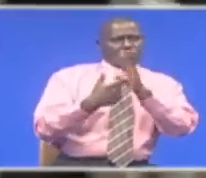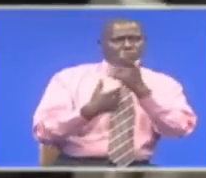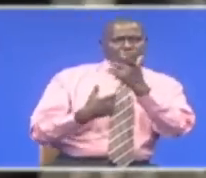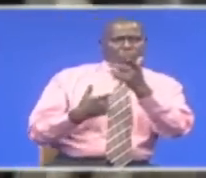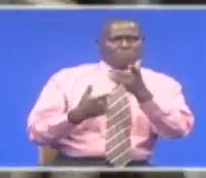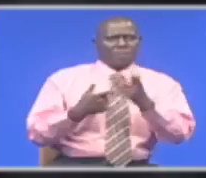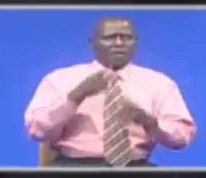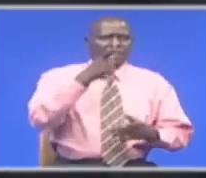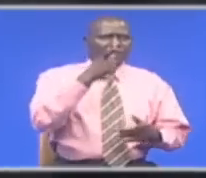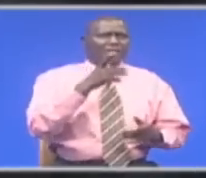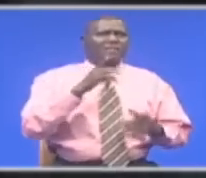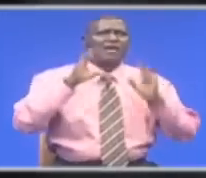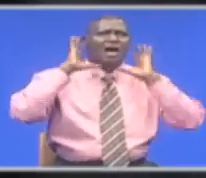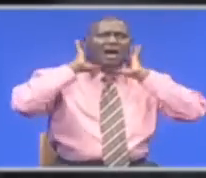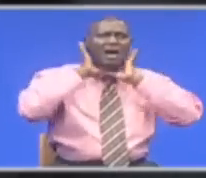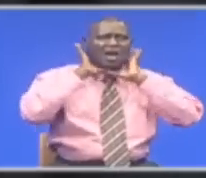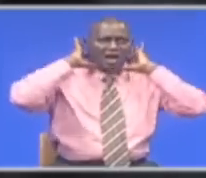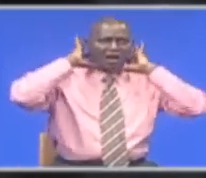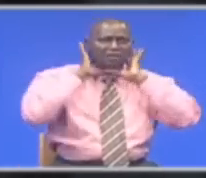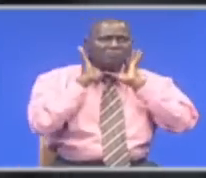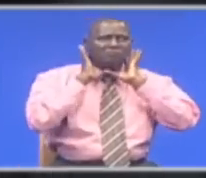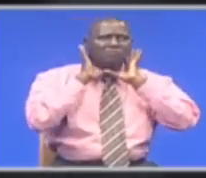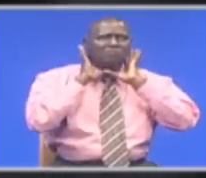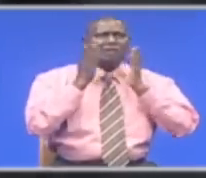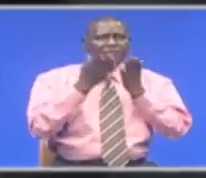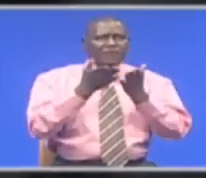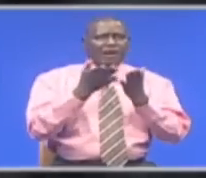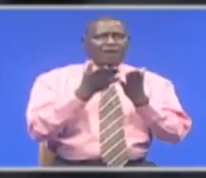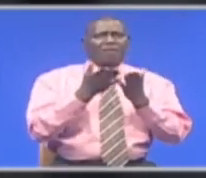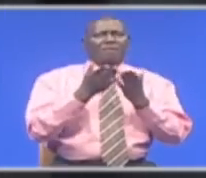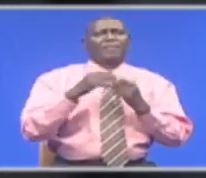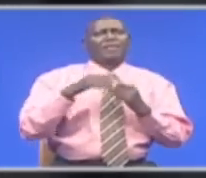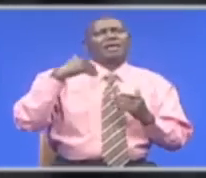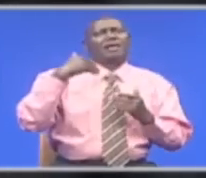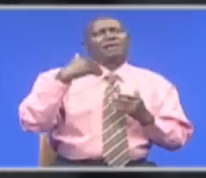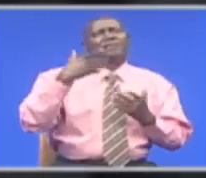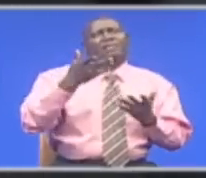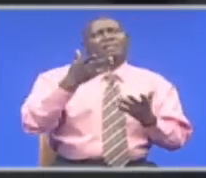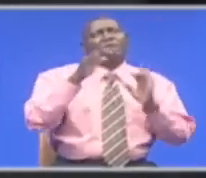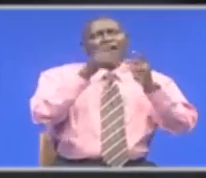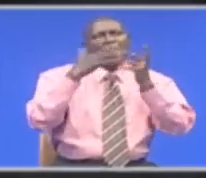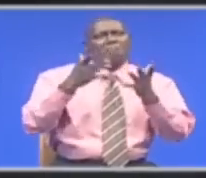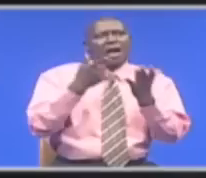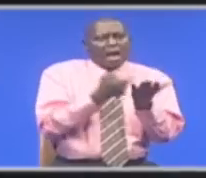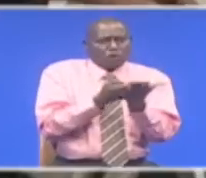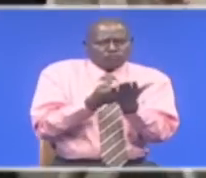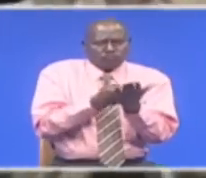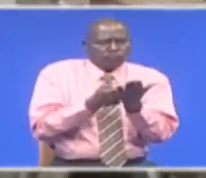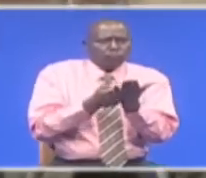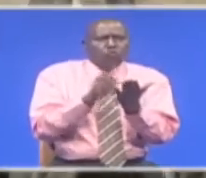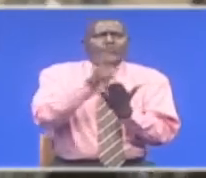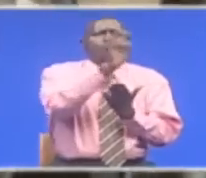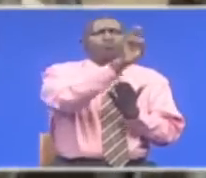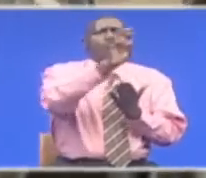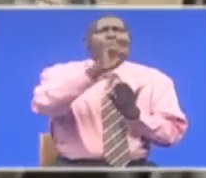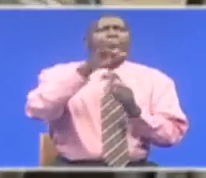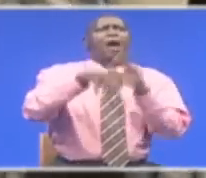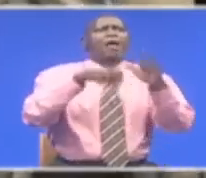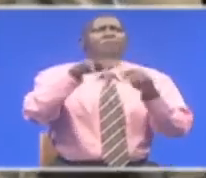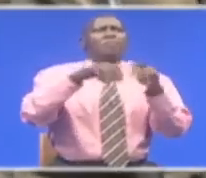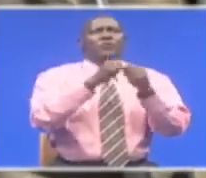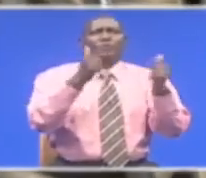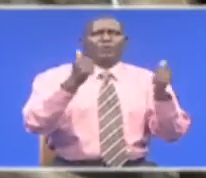around the necks of the animals, this dairy farmer is able to track any of these animals using his mobile phone, because that collar gets to